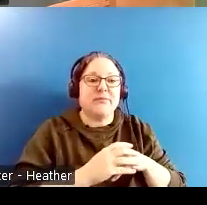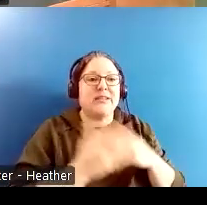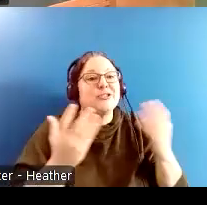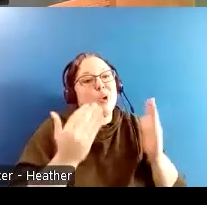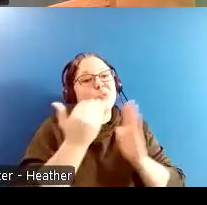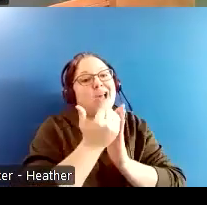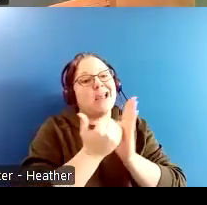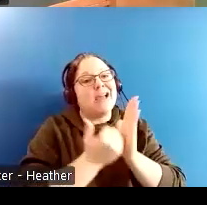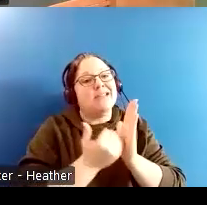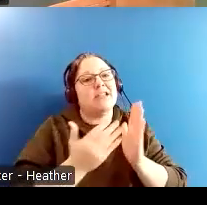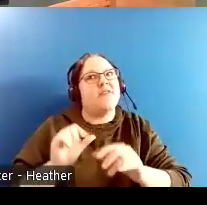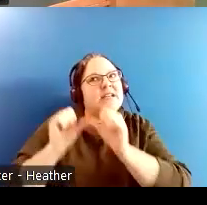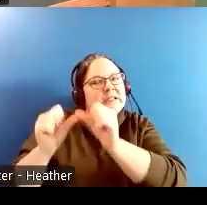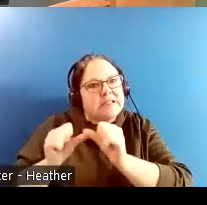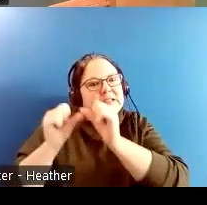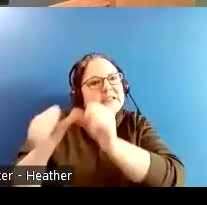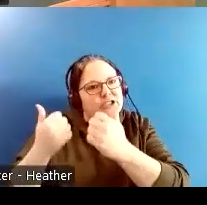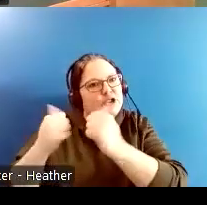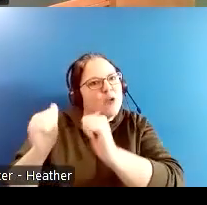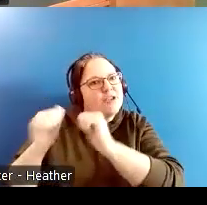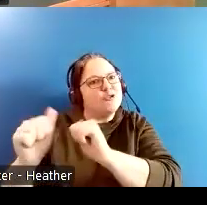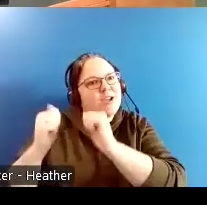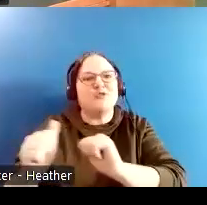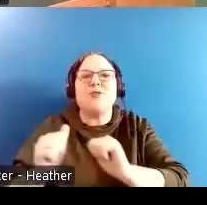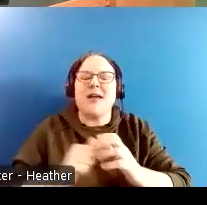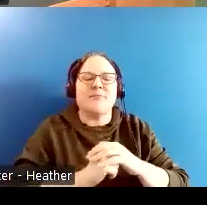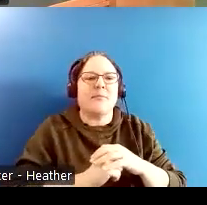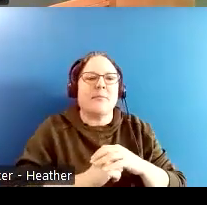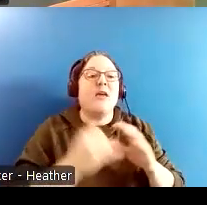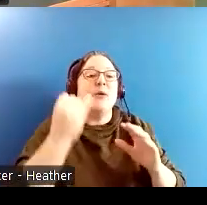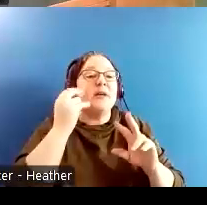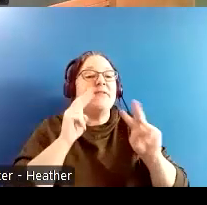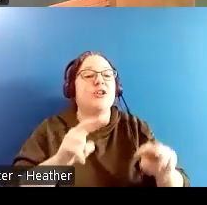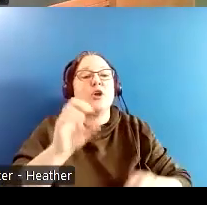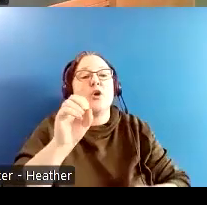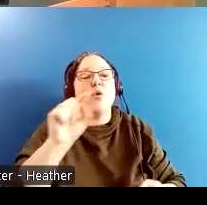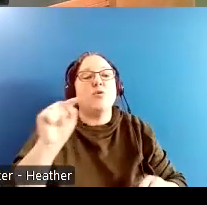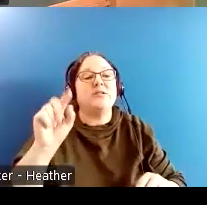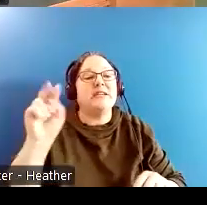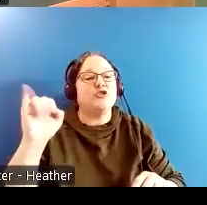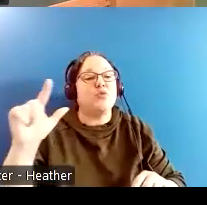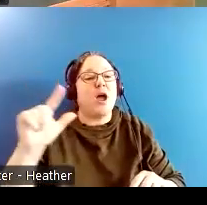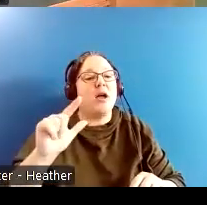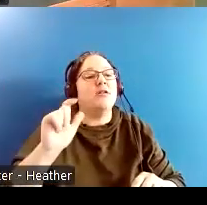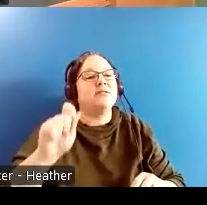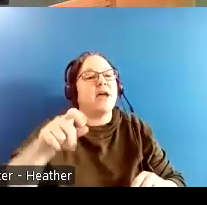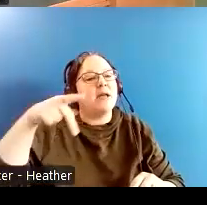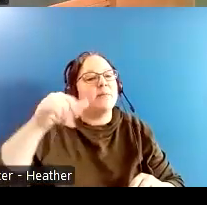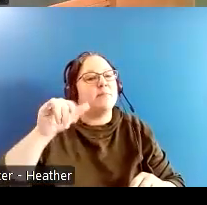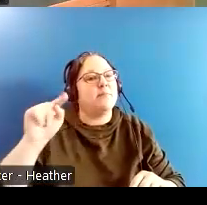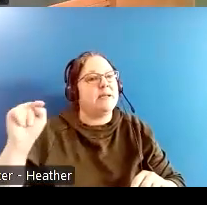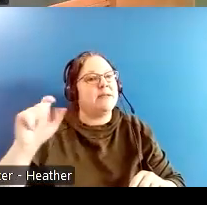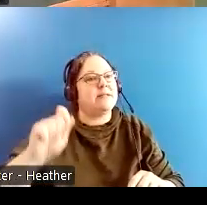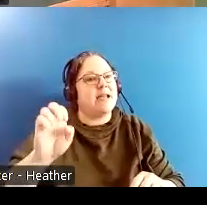of persistence. If you go to the website, ottrial.pitt.edu, you'll see our study materials, and we published about a dozen papers or